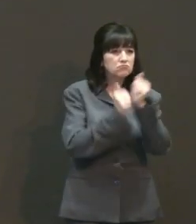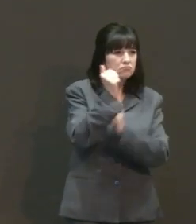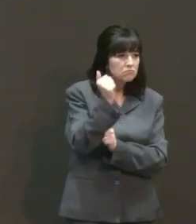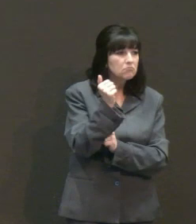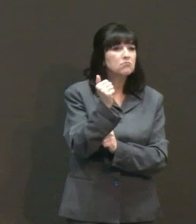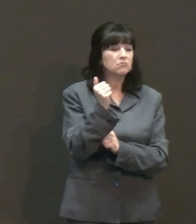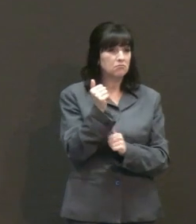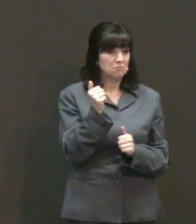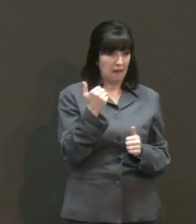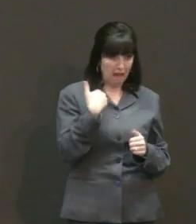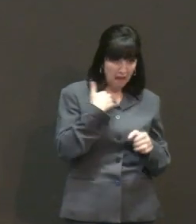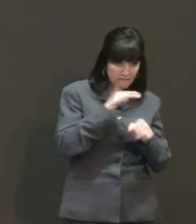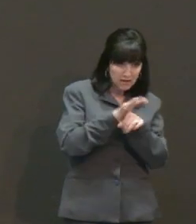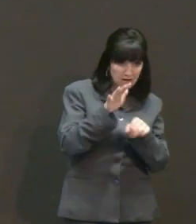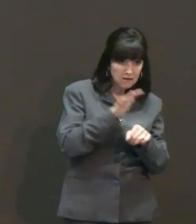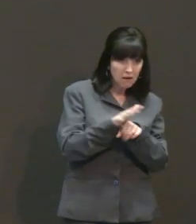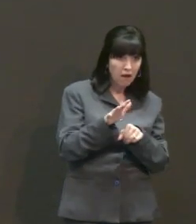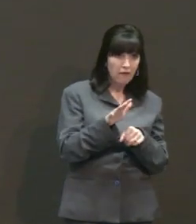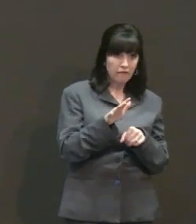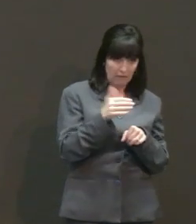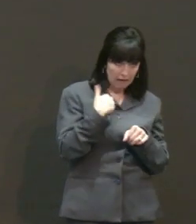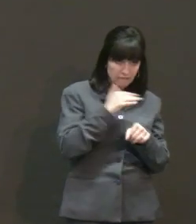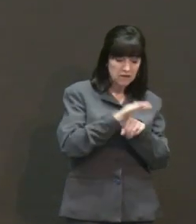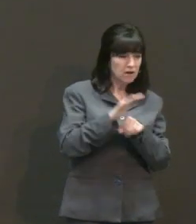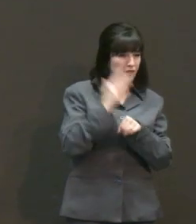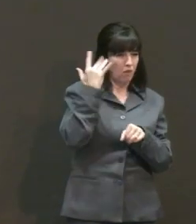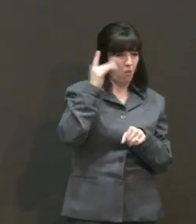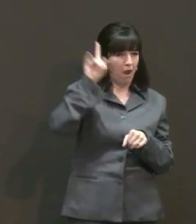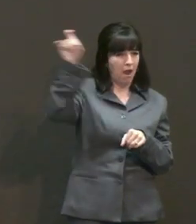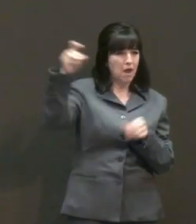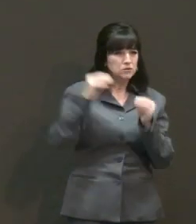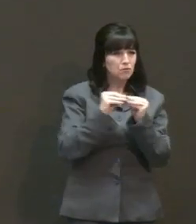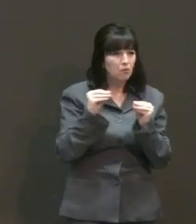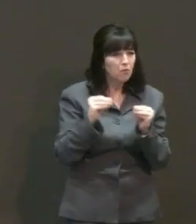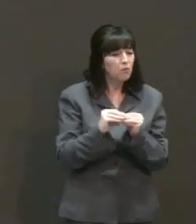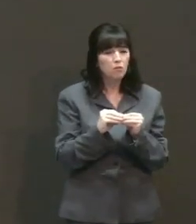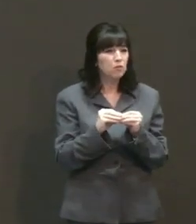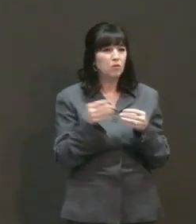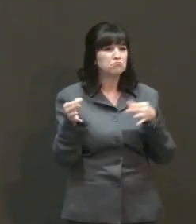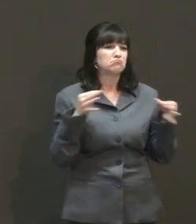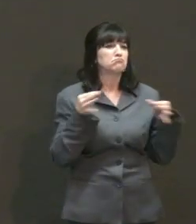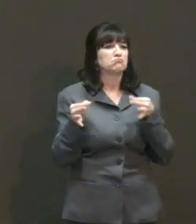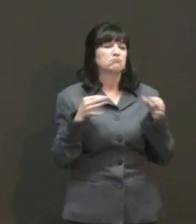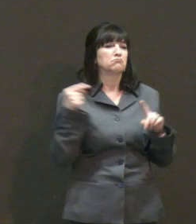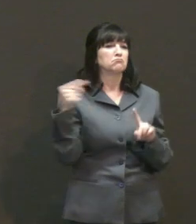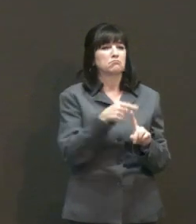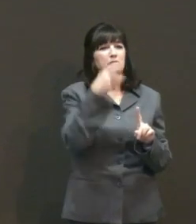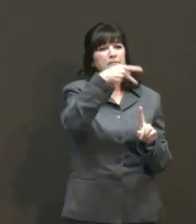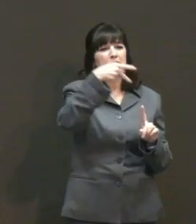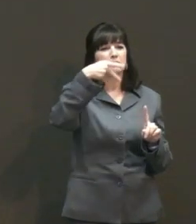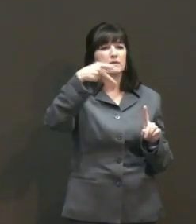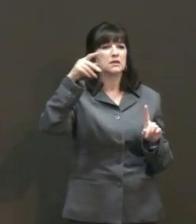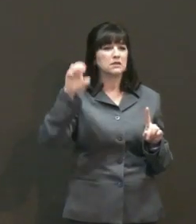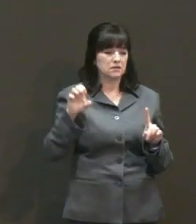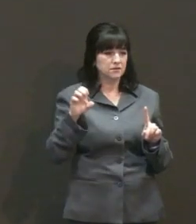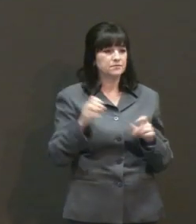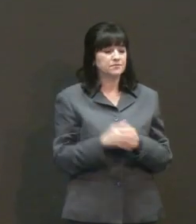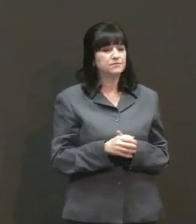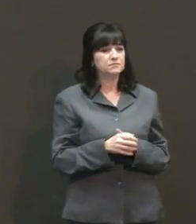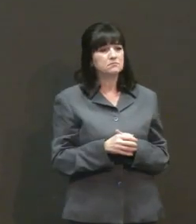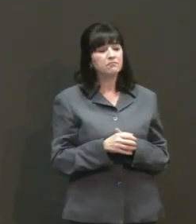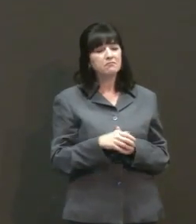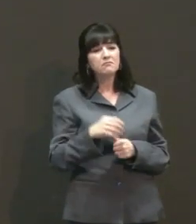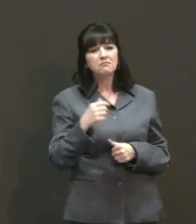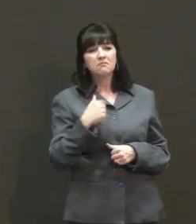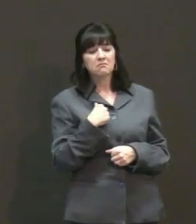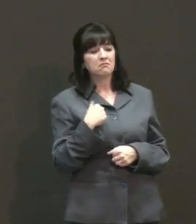ask for more than we got needed? So I'm going to let AJ handle that, but just a general sense to put it in to